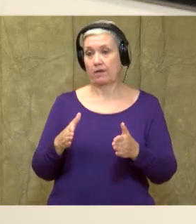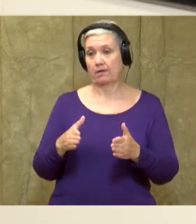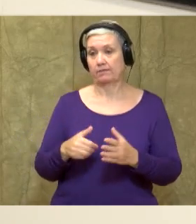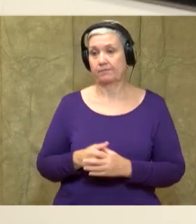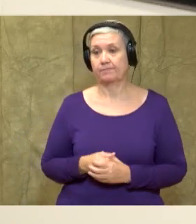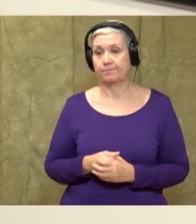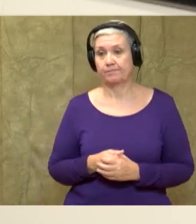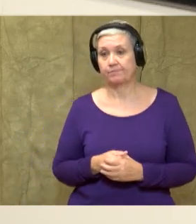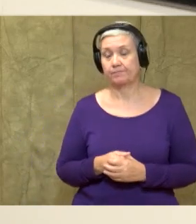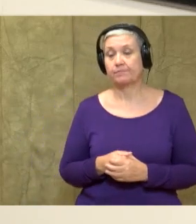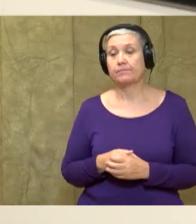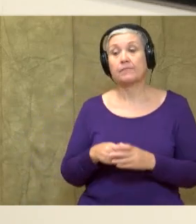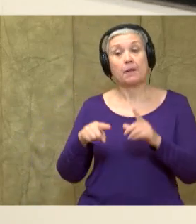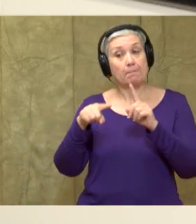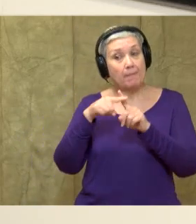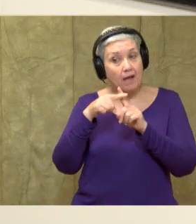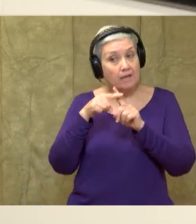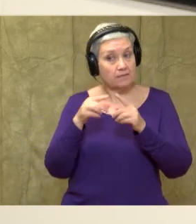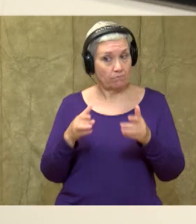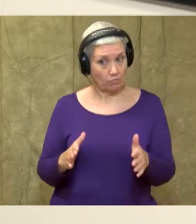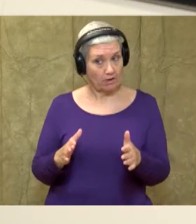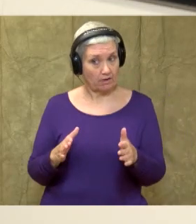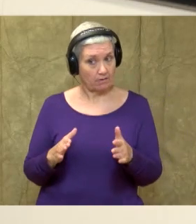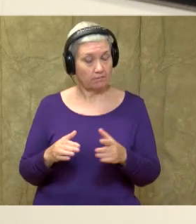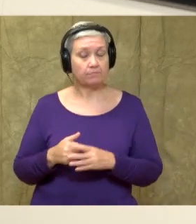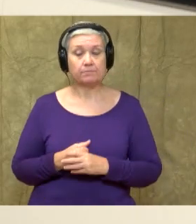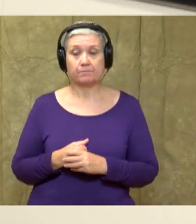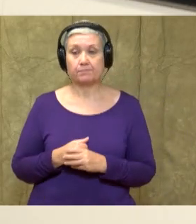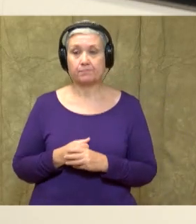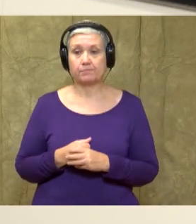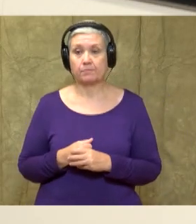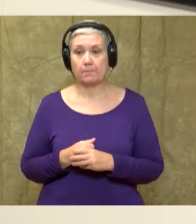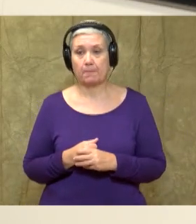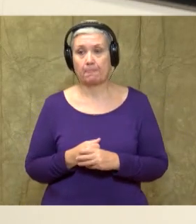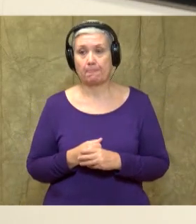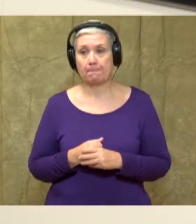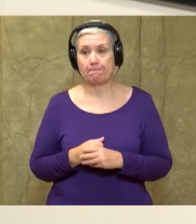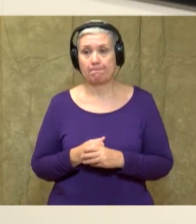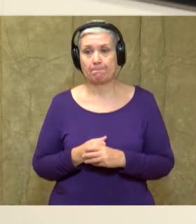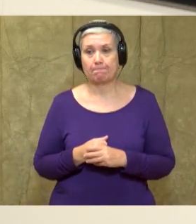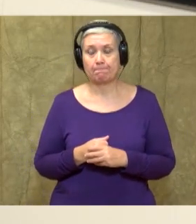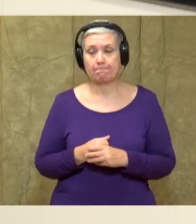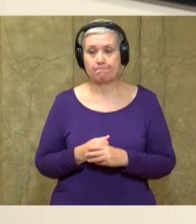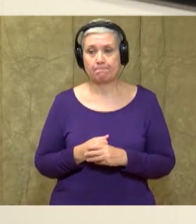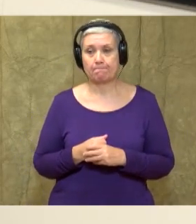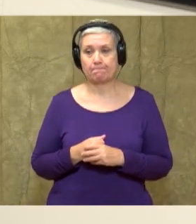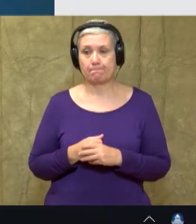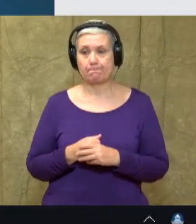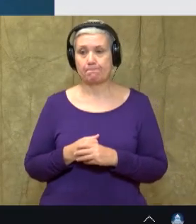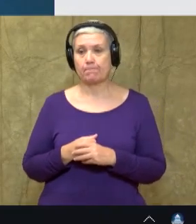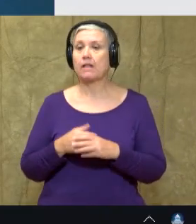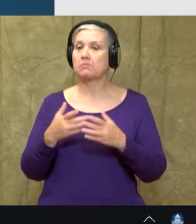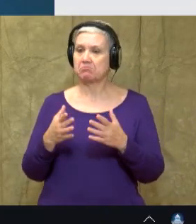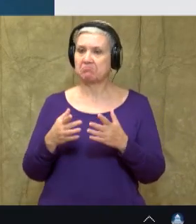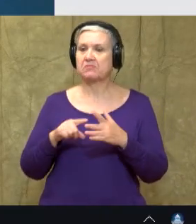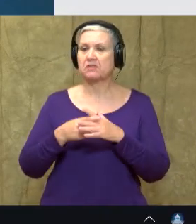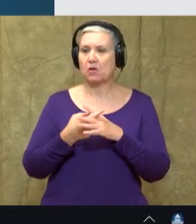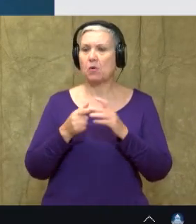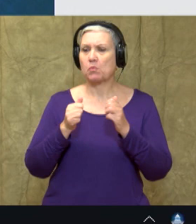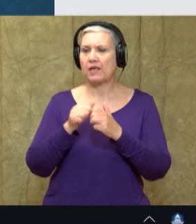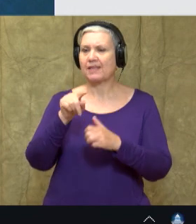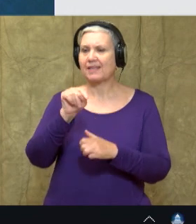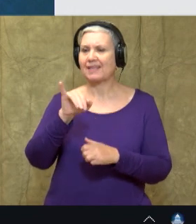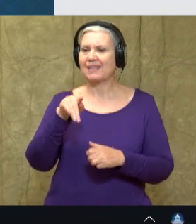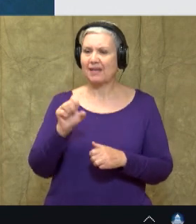means in a positive way. Now, let's get started with some tips for being a good digital